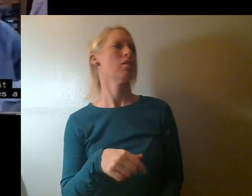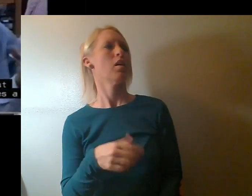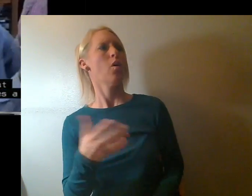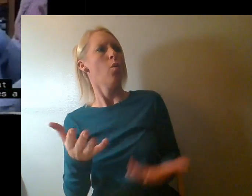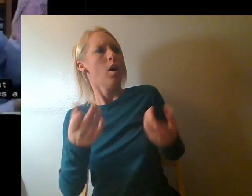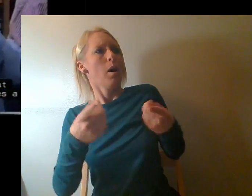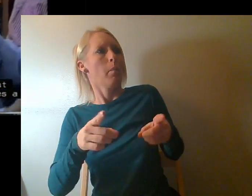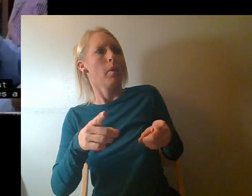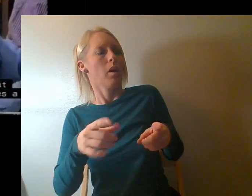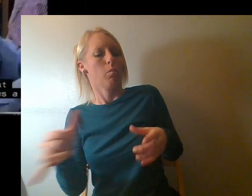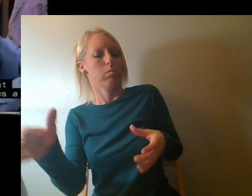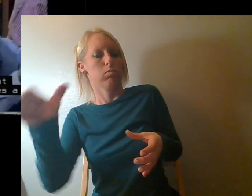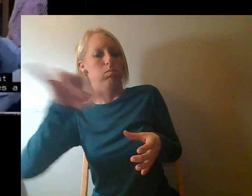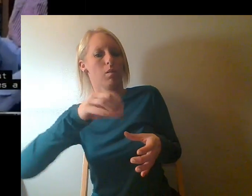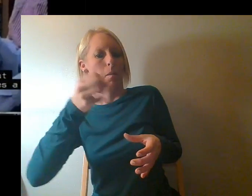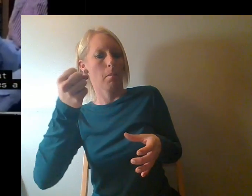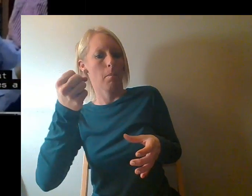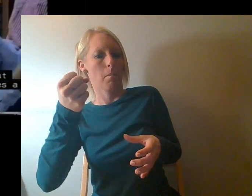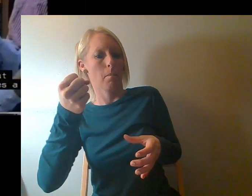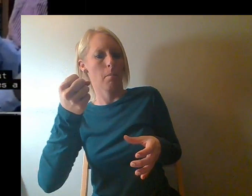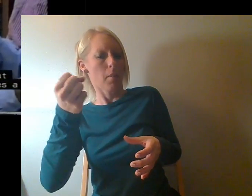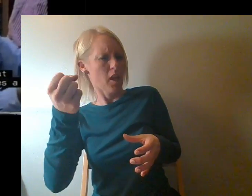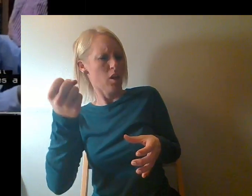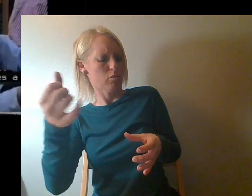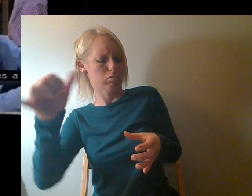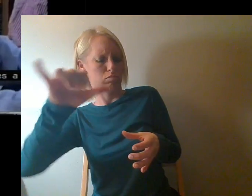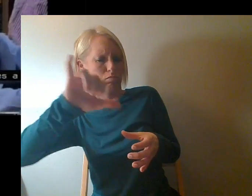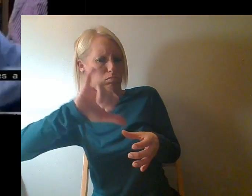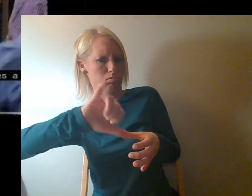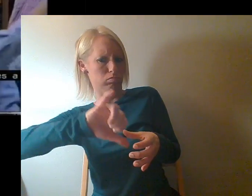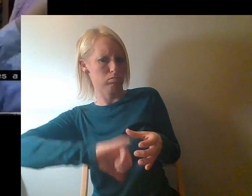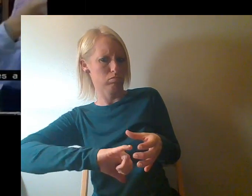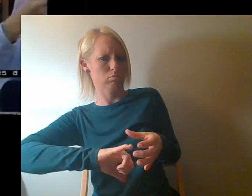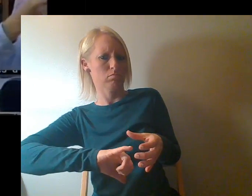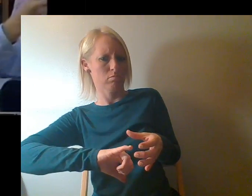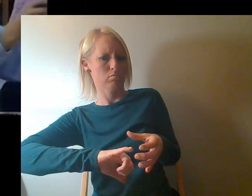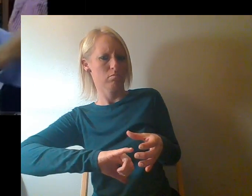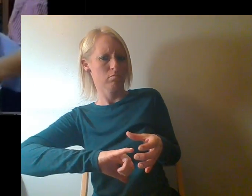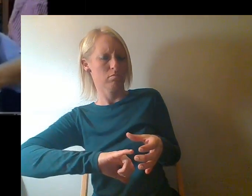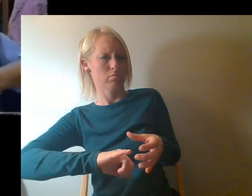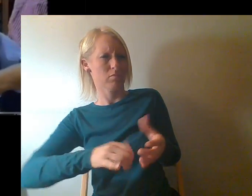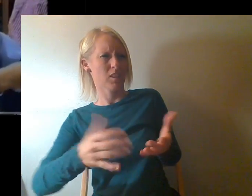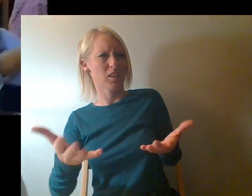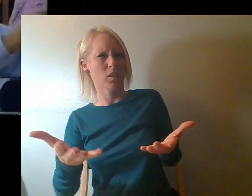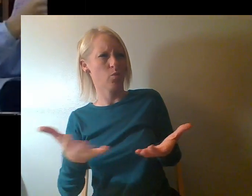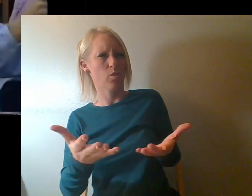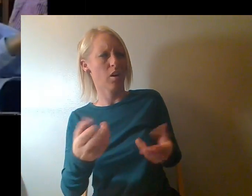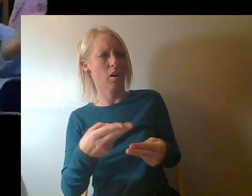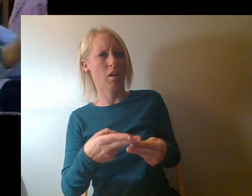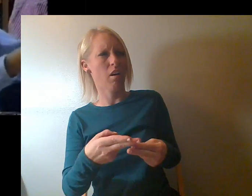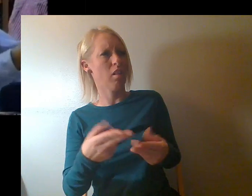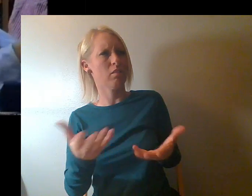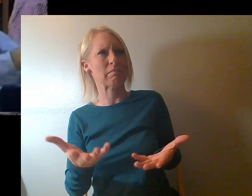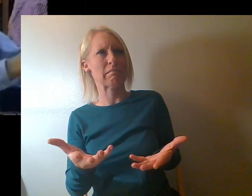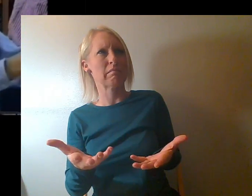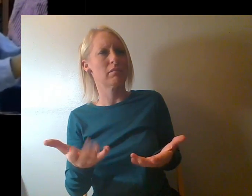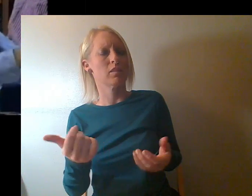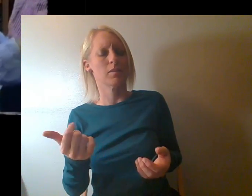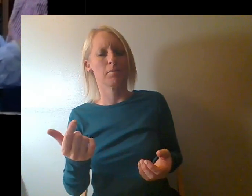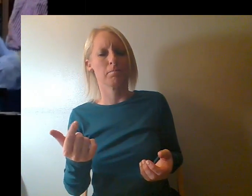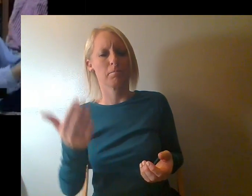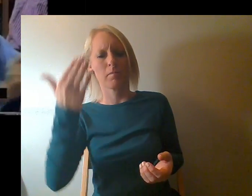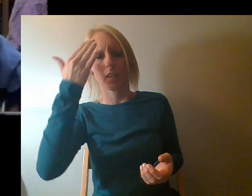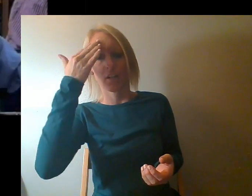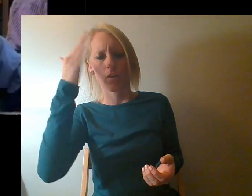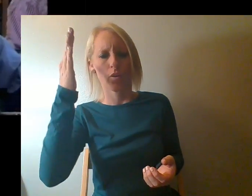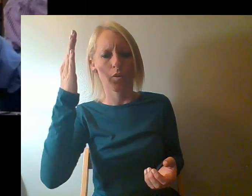of makes a sheet, or I don't know what you call it. I don't know. It sort of has